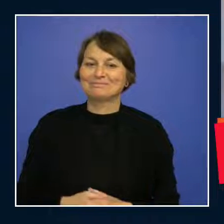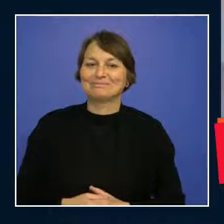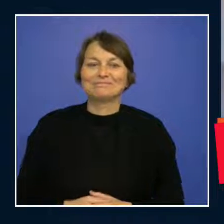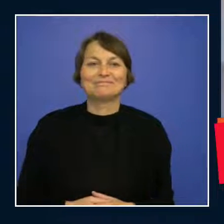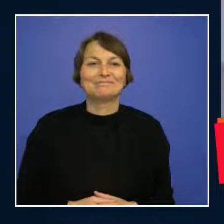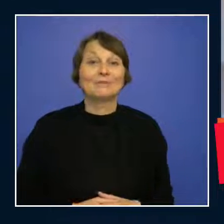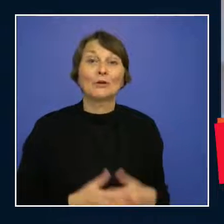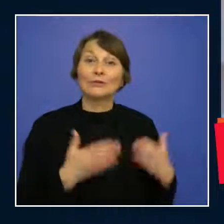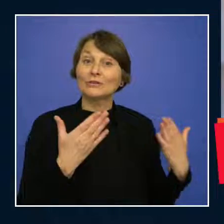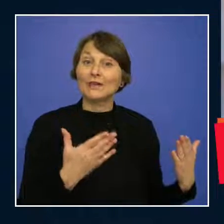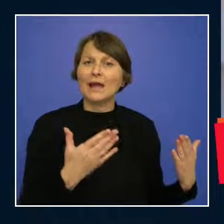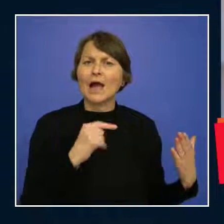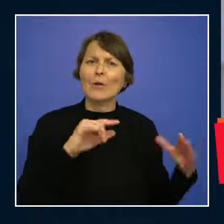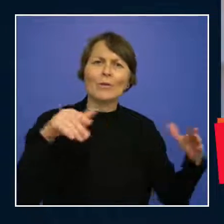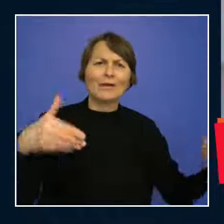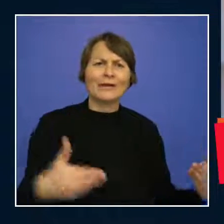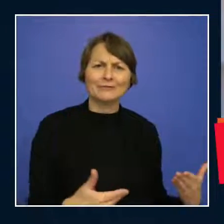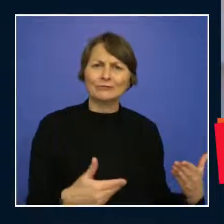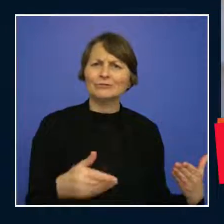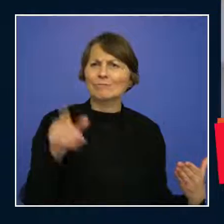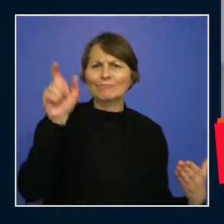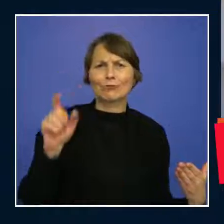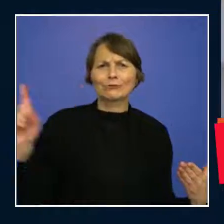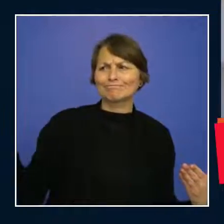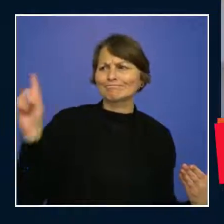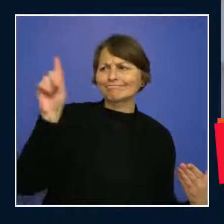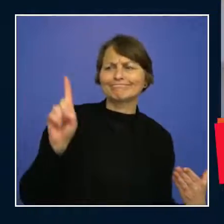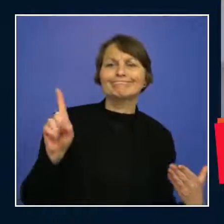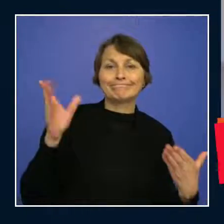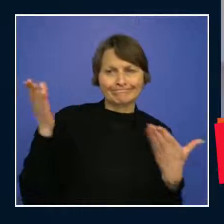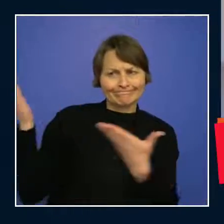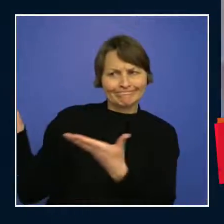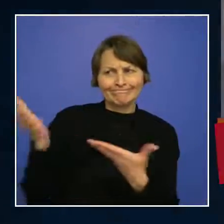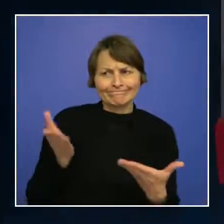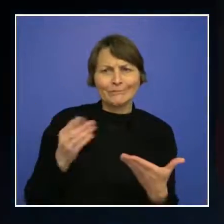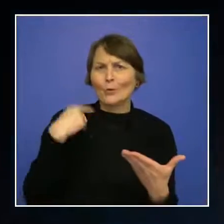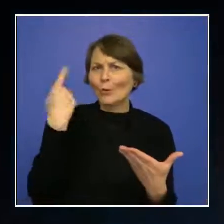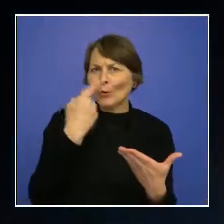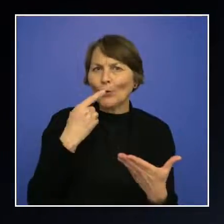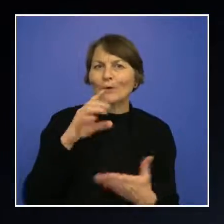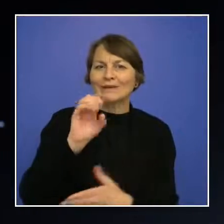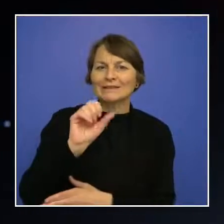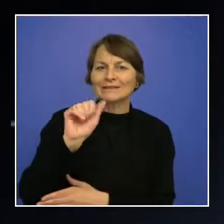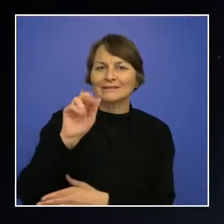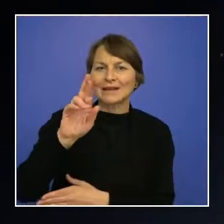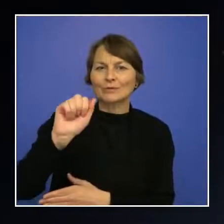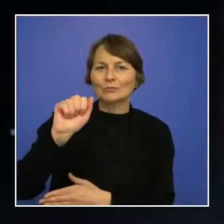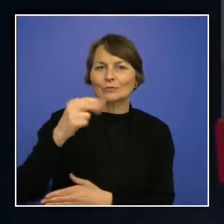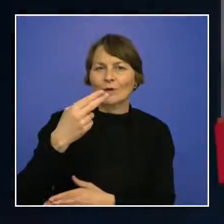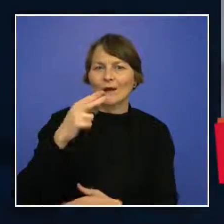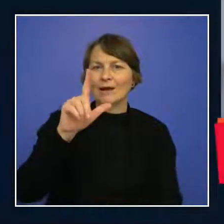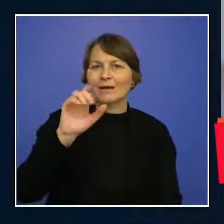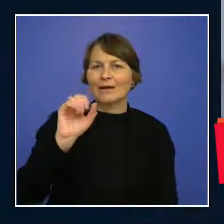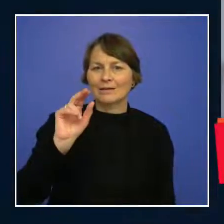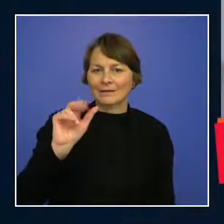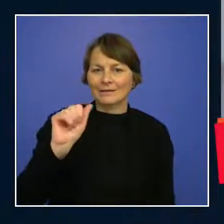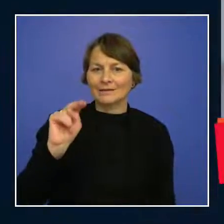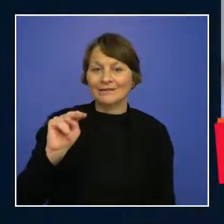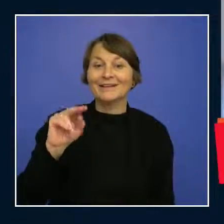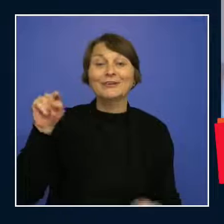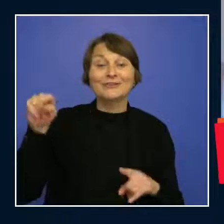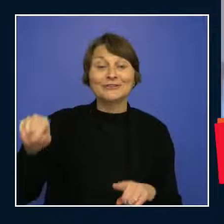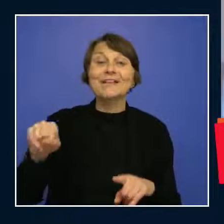to introduce our guest today, who's Sarah Lean. She's a Microsoft Cloud Advocate.